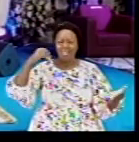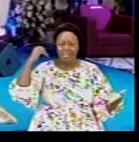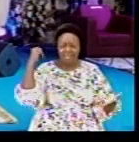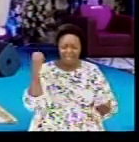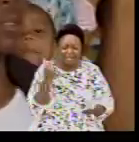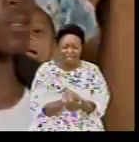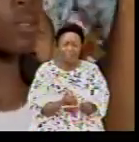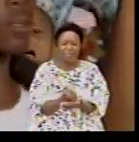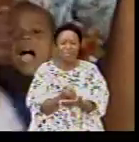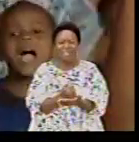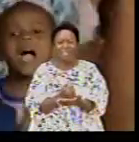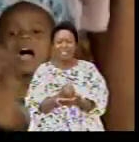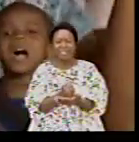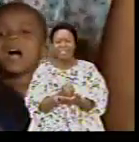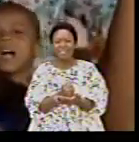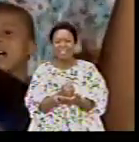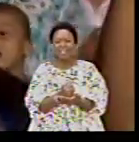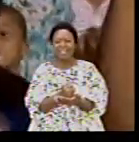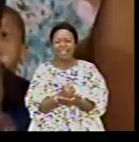amen.